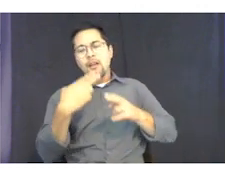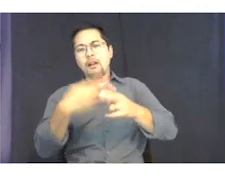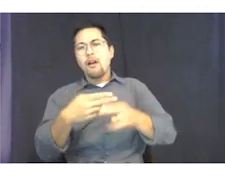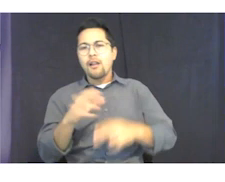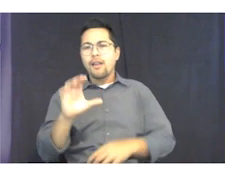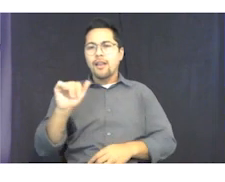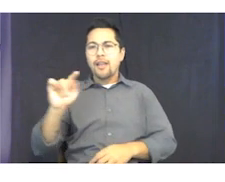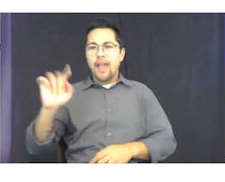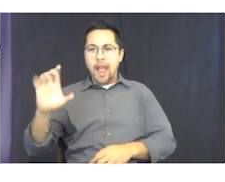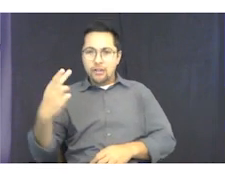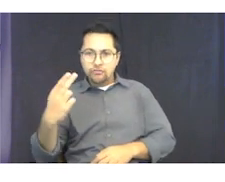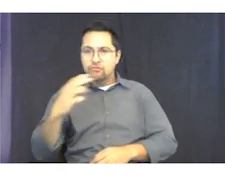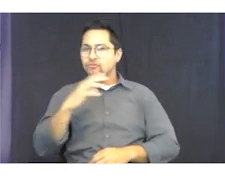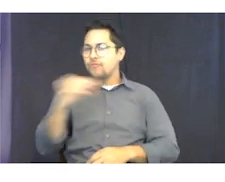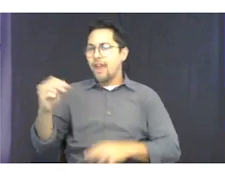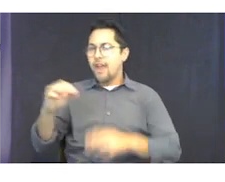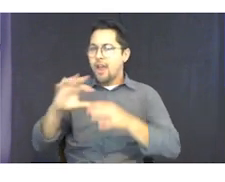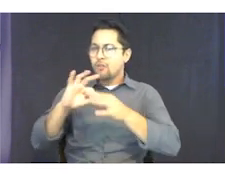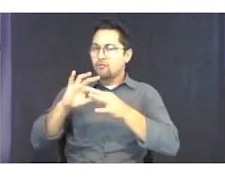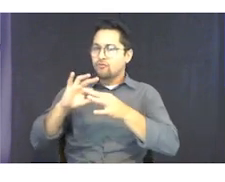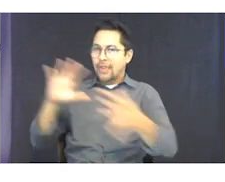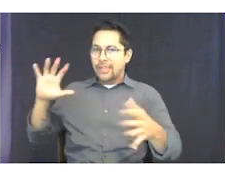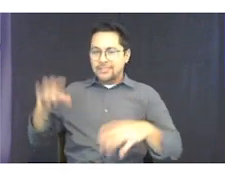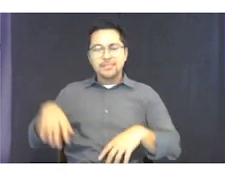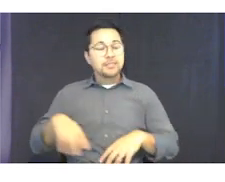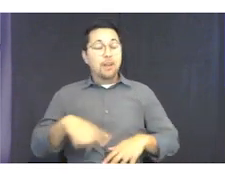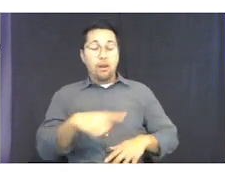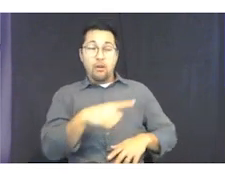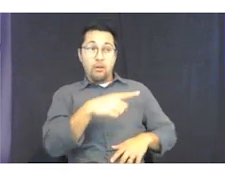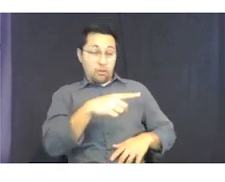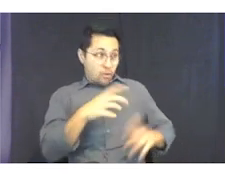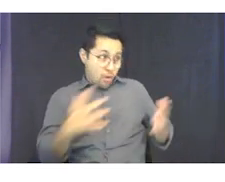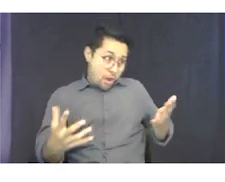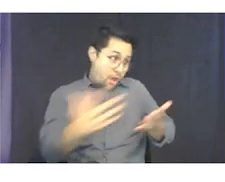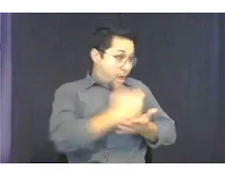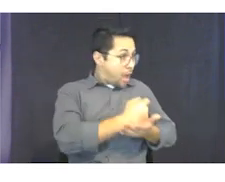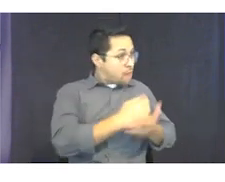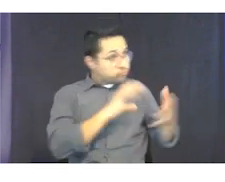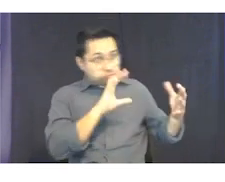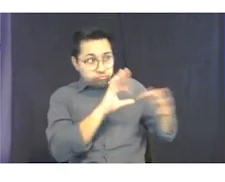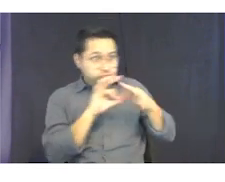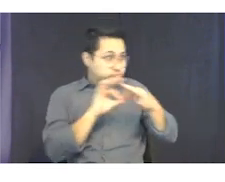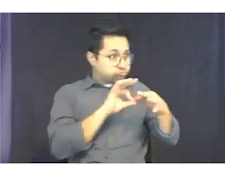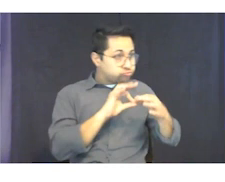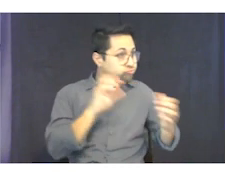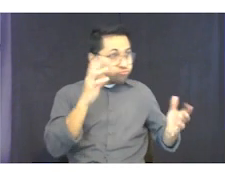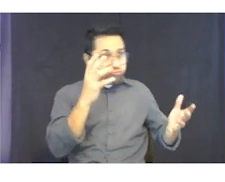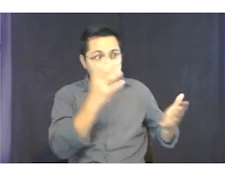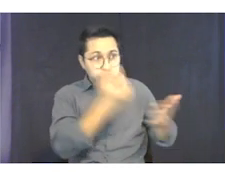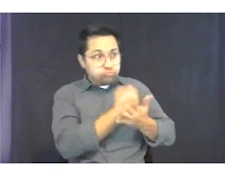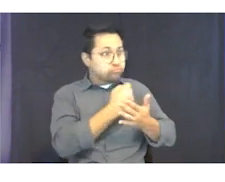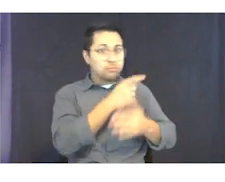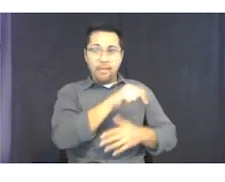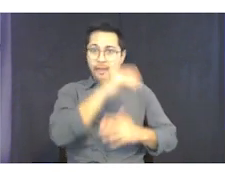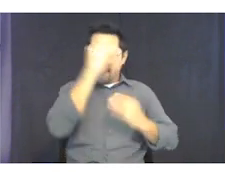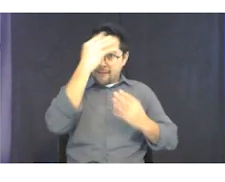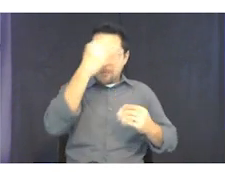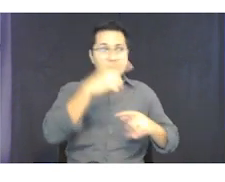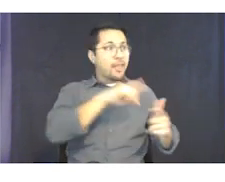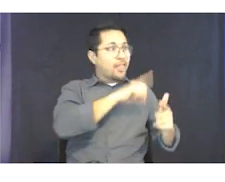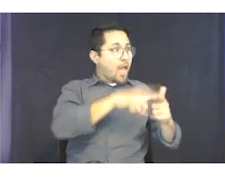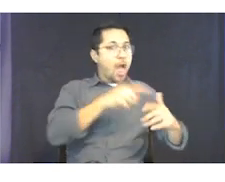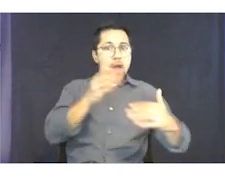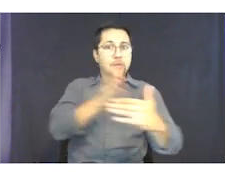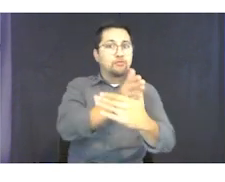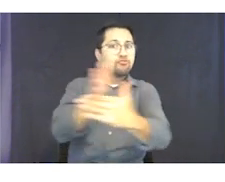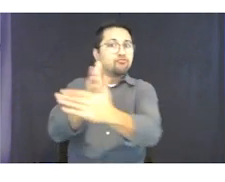and release. You collaborate and you catch this information, you catch this resource information, and then you release it, you